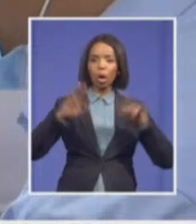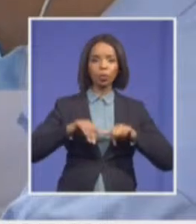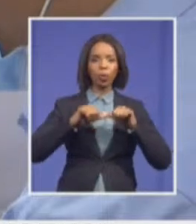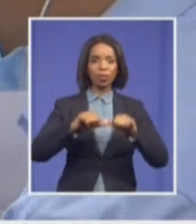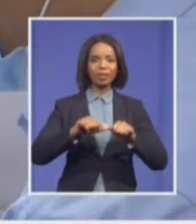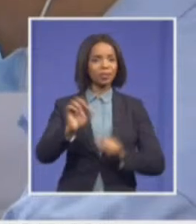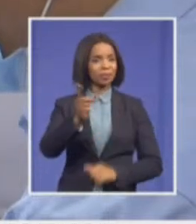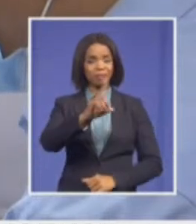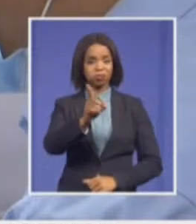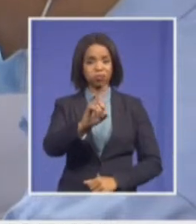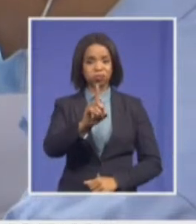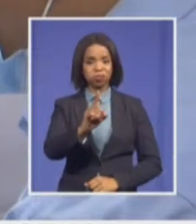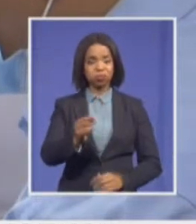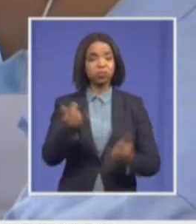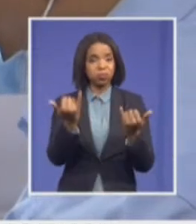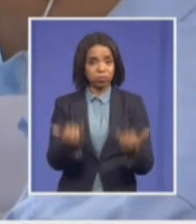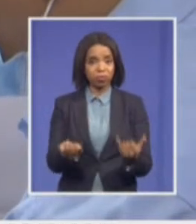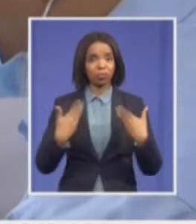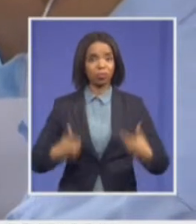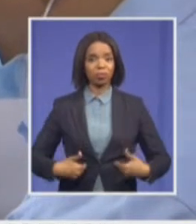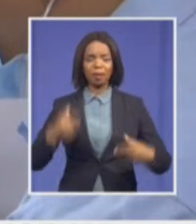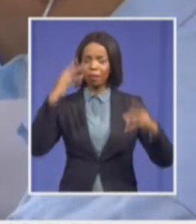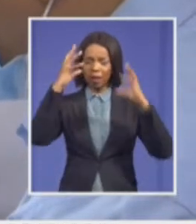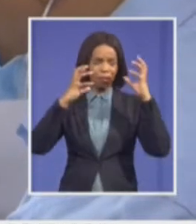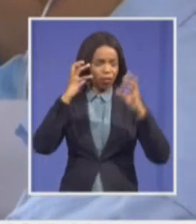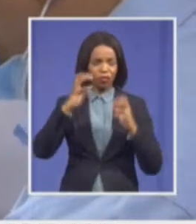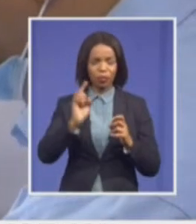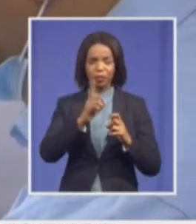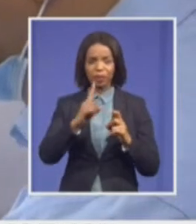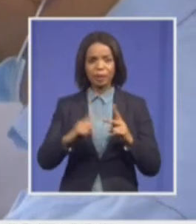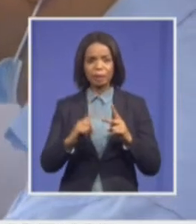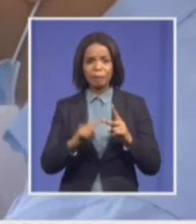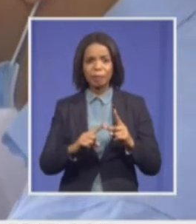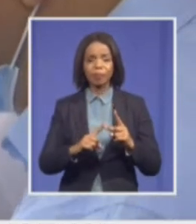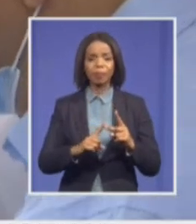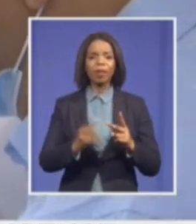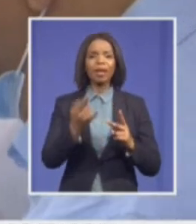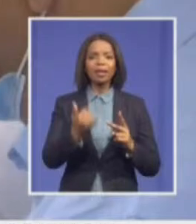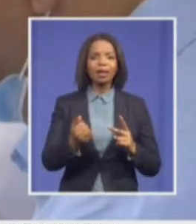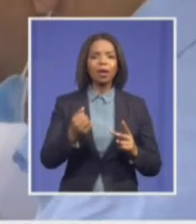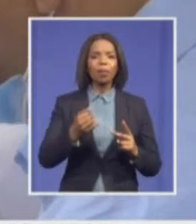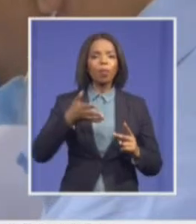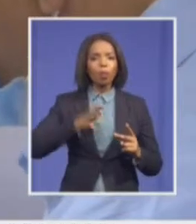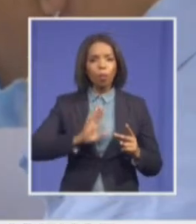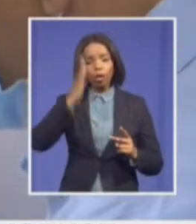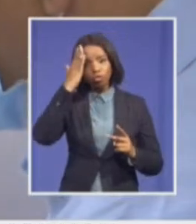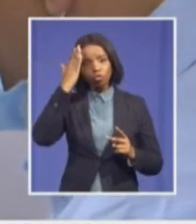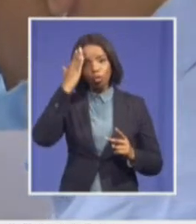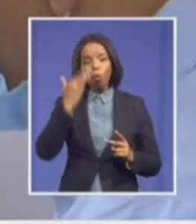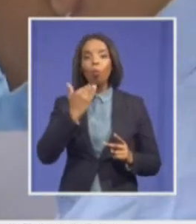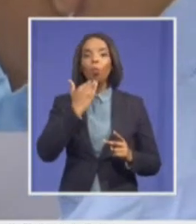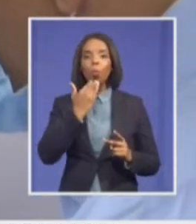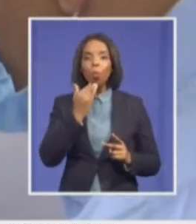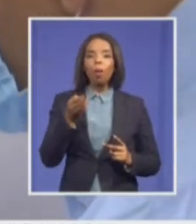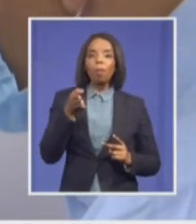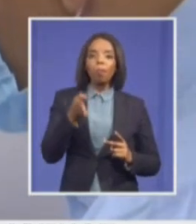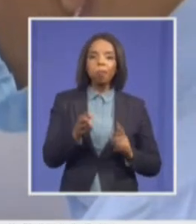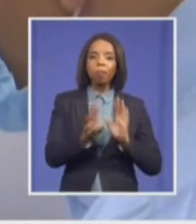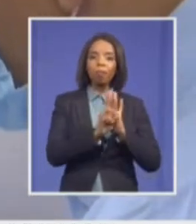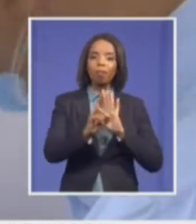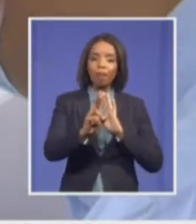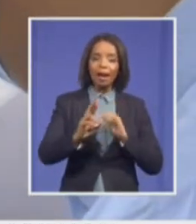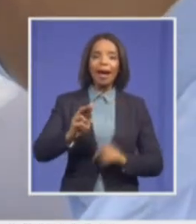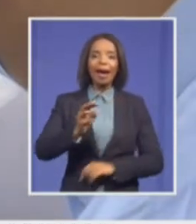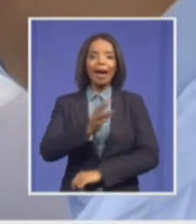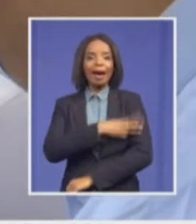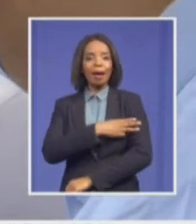housekeeping point of view, for us to know who's appearing on behalf of the employee, because I see sort of one point be made and additional points. Can we? That